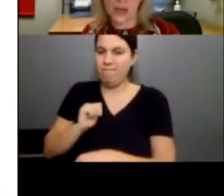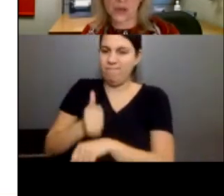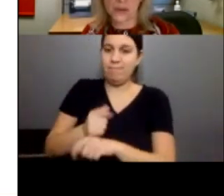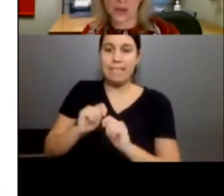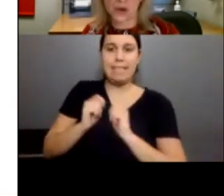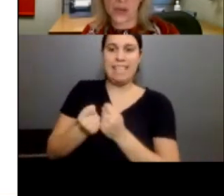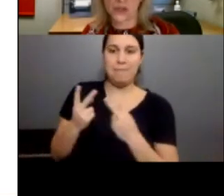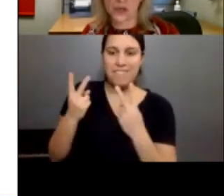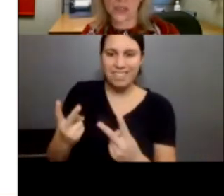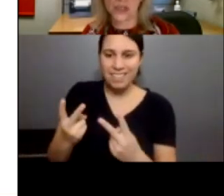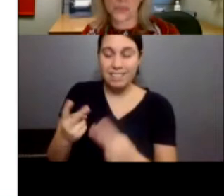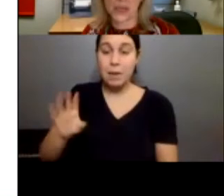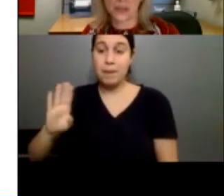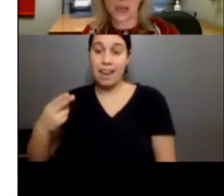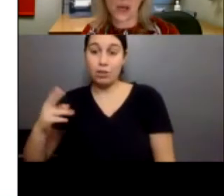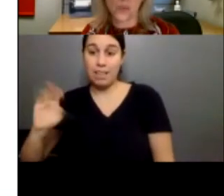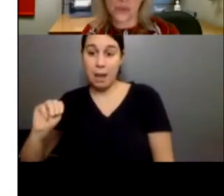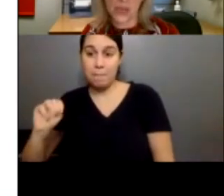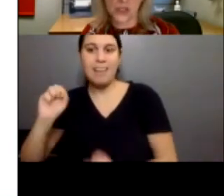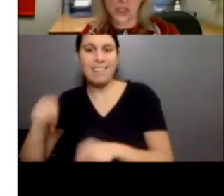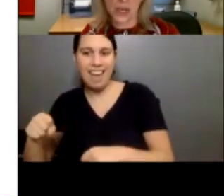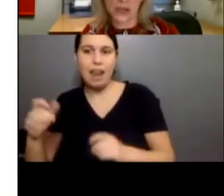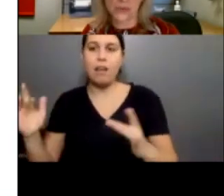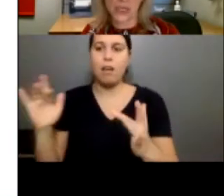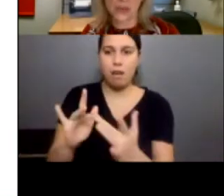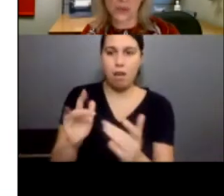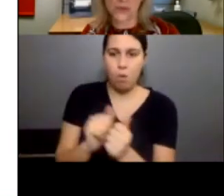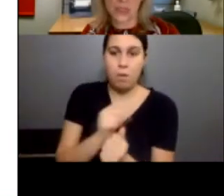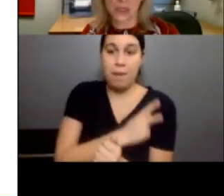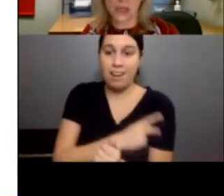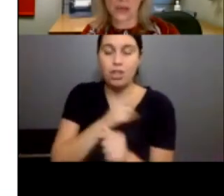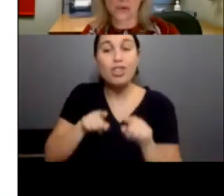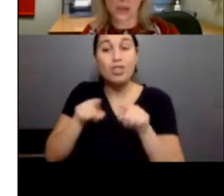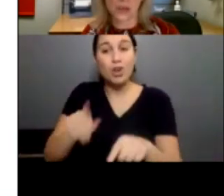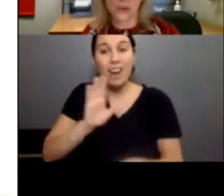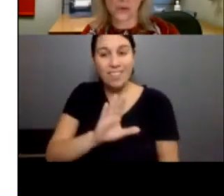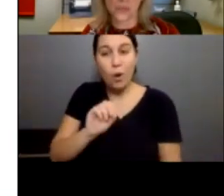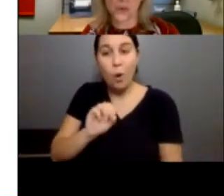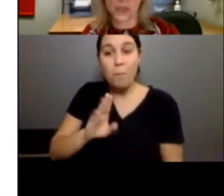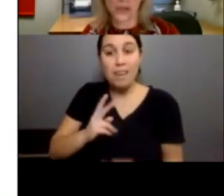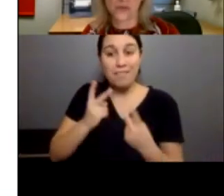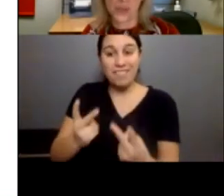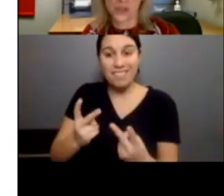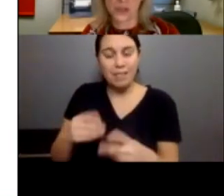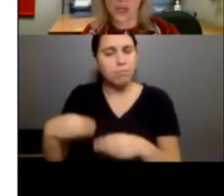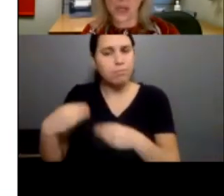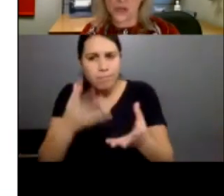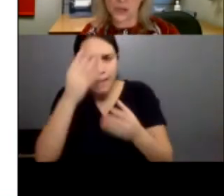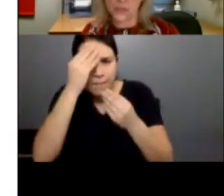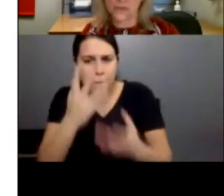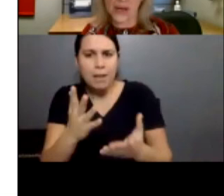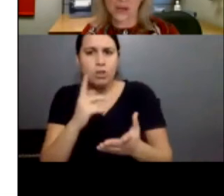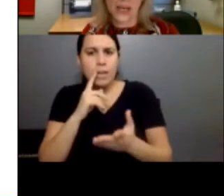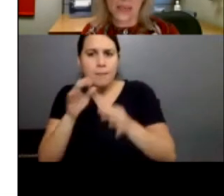the behavioral health care manager can touch base with the patient at a routine OB visit and give critical or important information